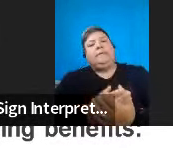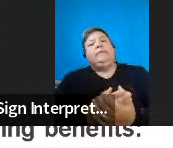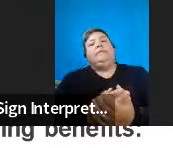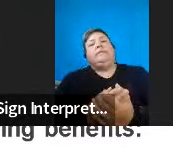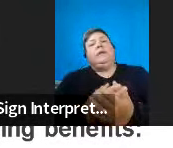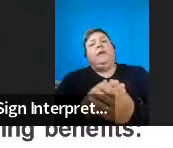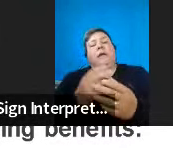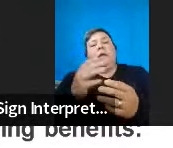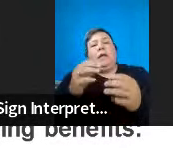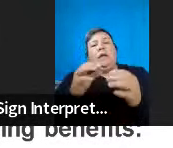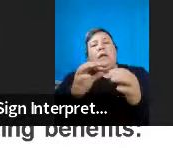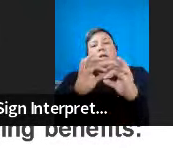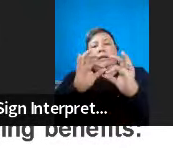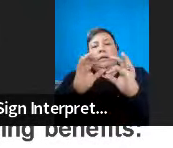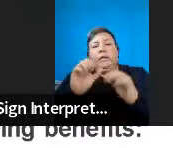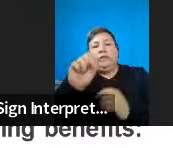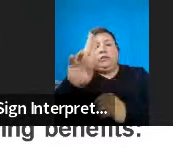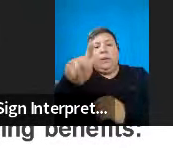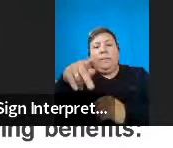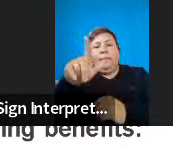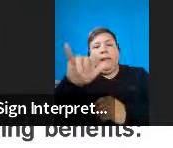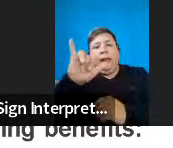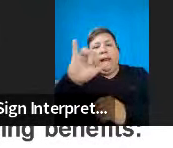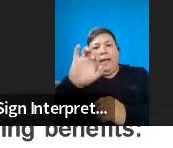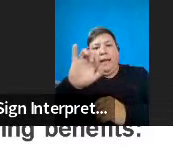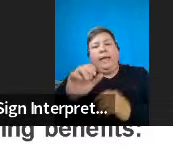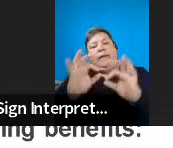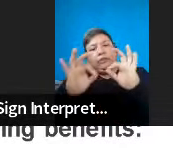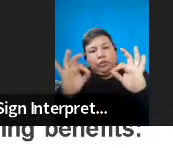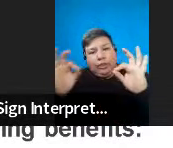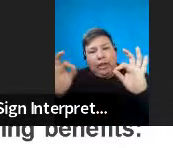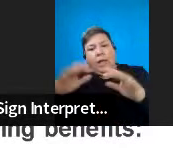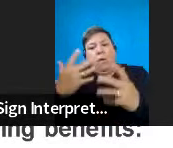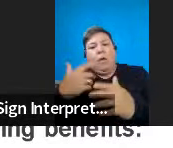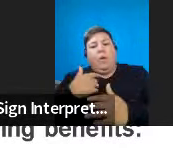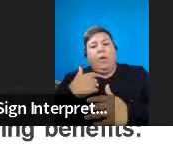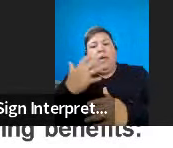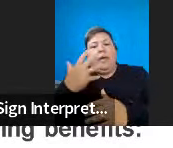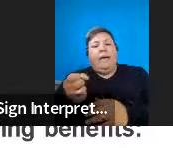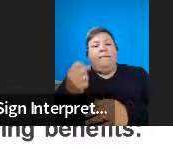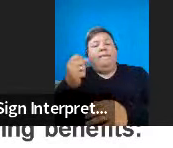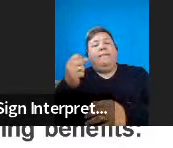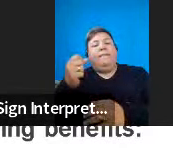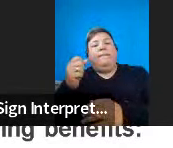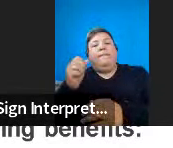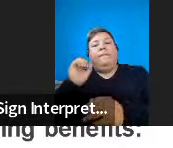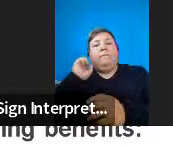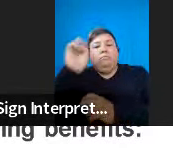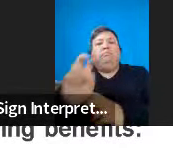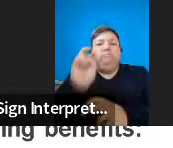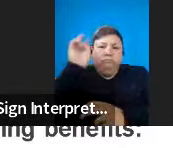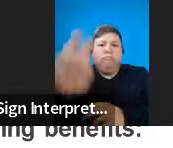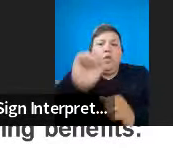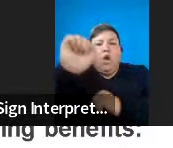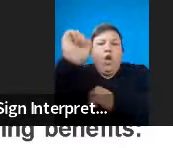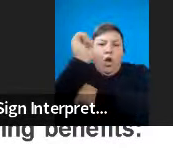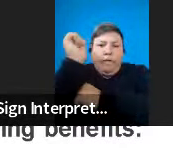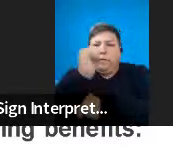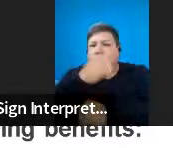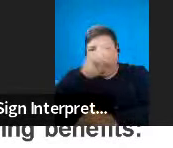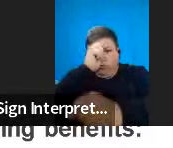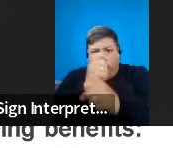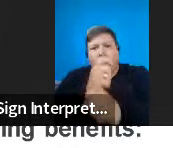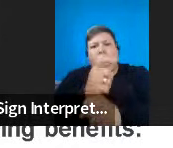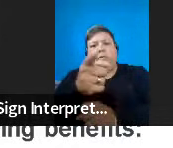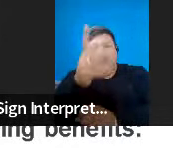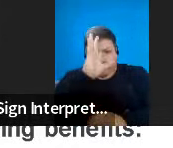security. And again, this is one of those benefits where we say, we don't want to be coming to your office all the time. We trust you and we believe